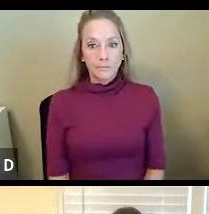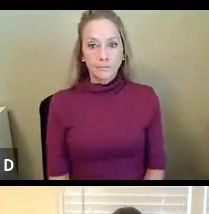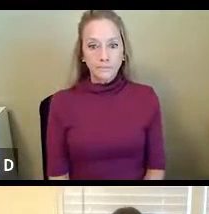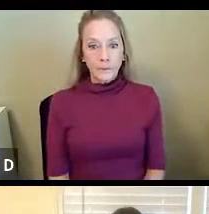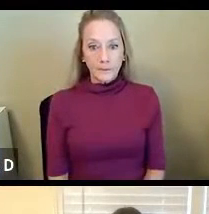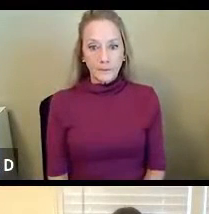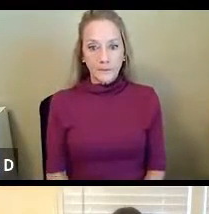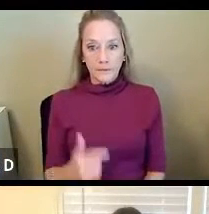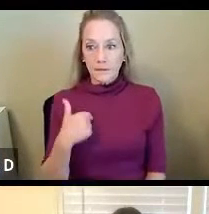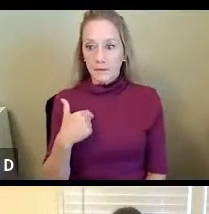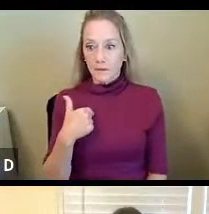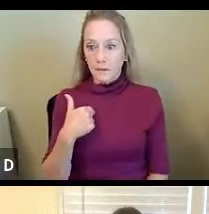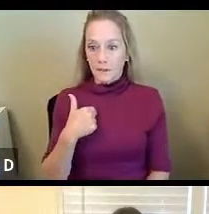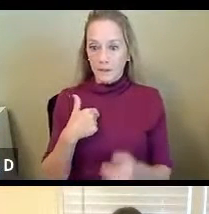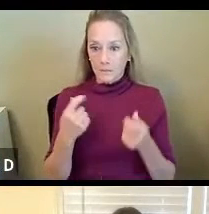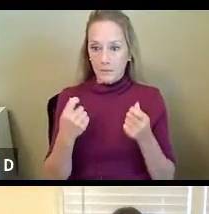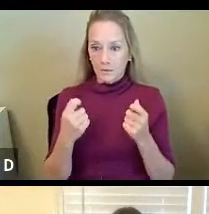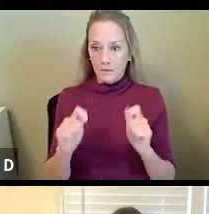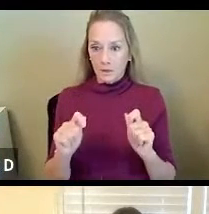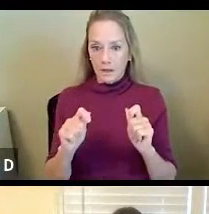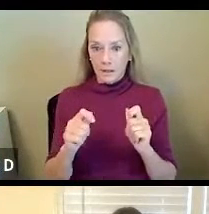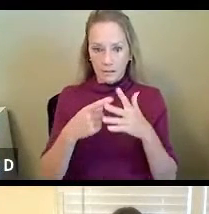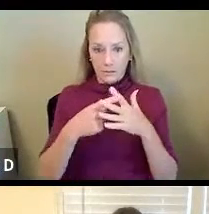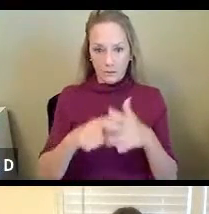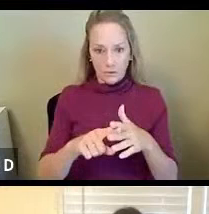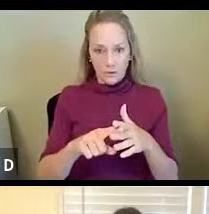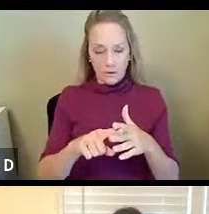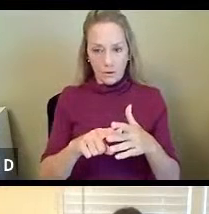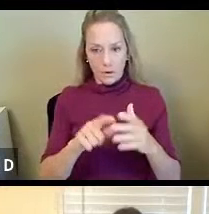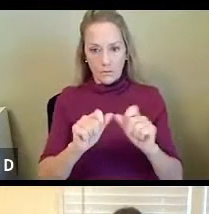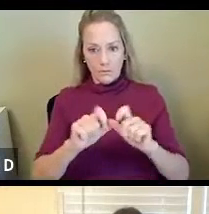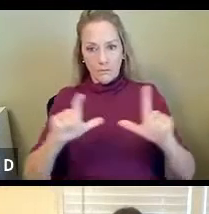I'm attempting to start my video.